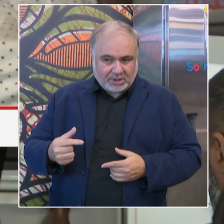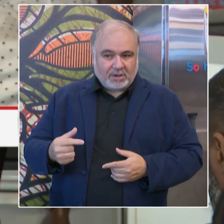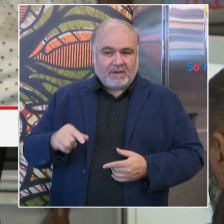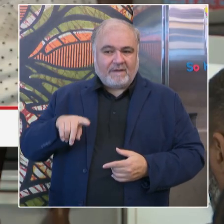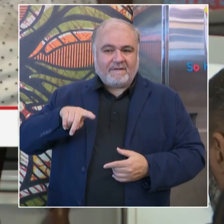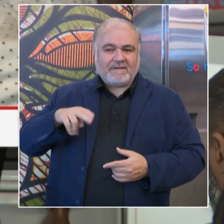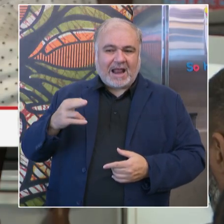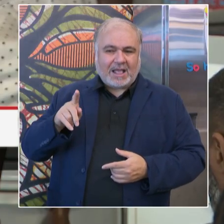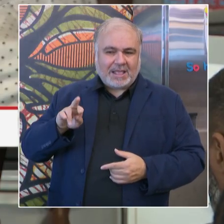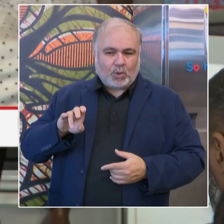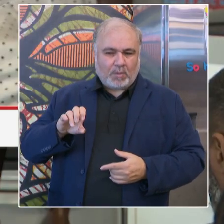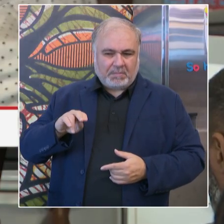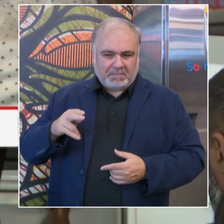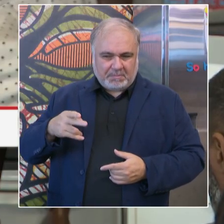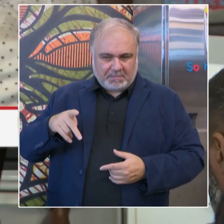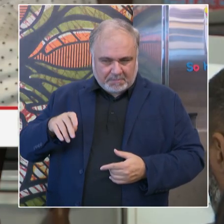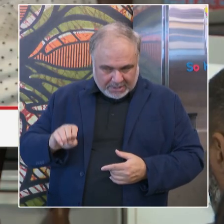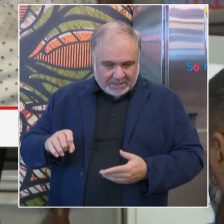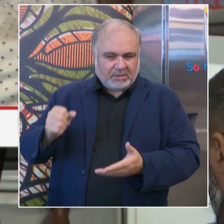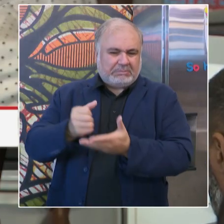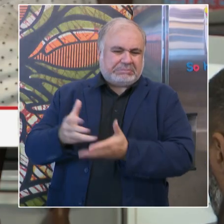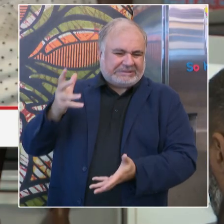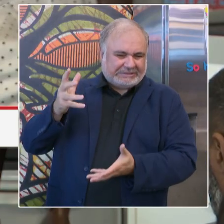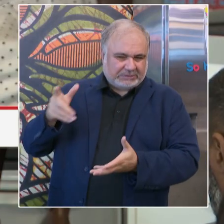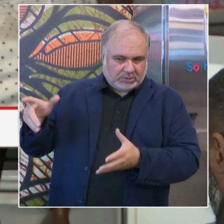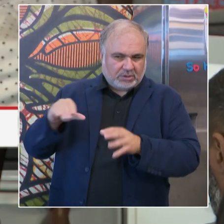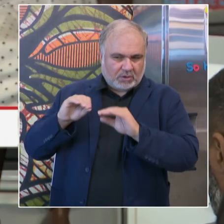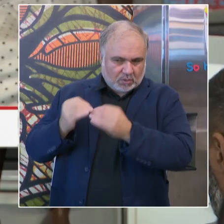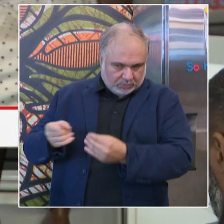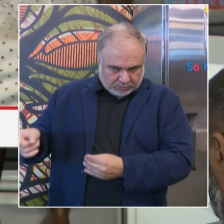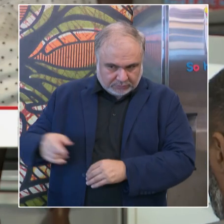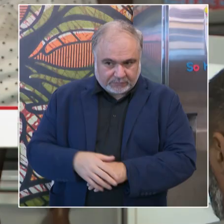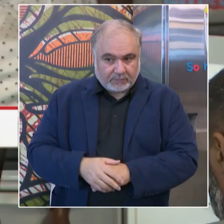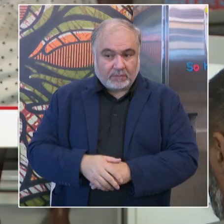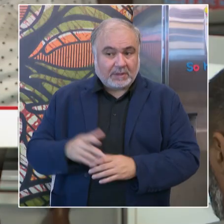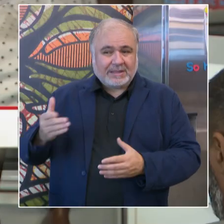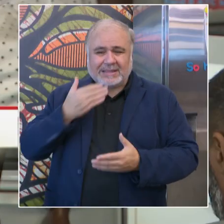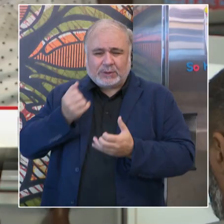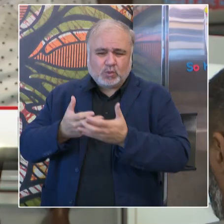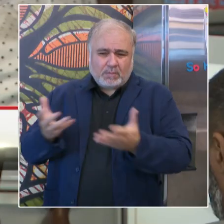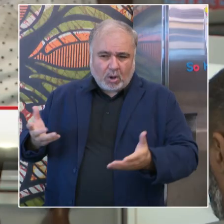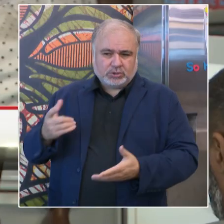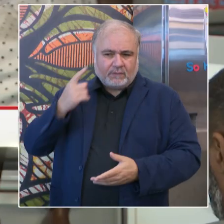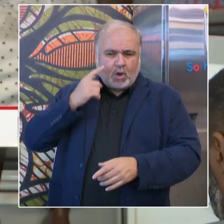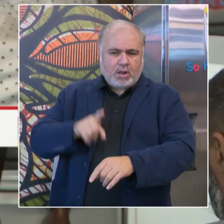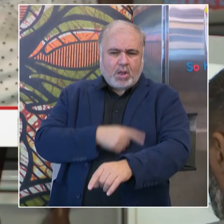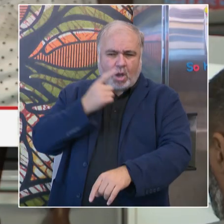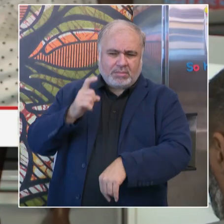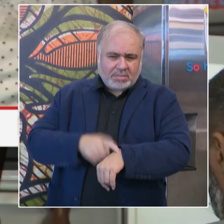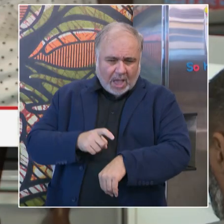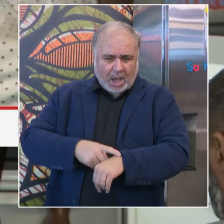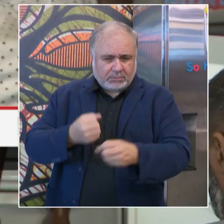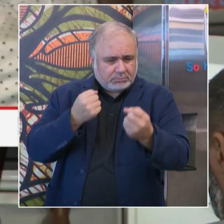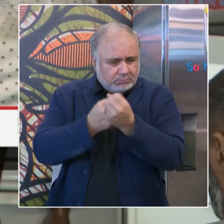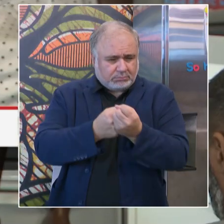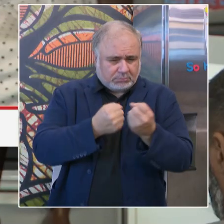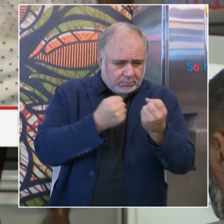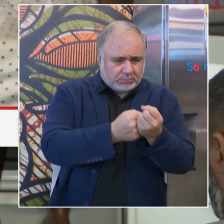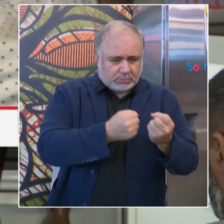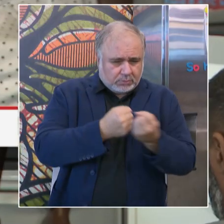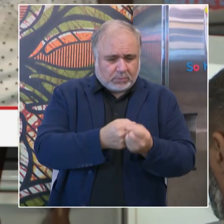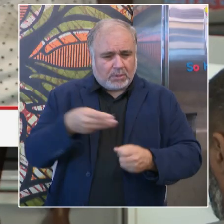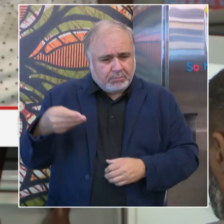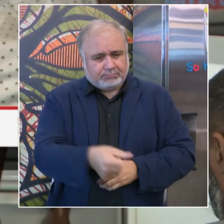more coming. We're just so happy that Mike Bloomberg has been a longtime supporter with the Philanthropies